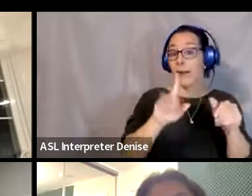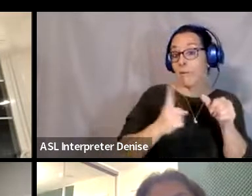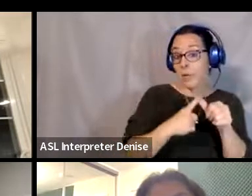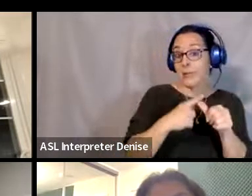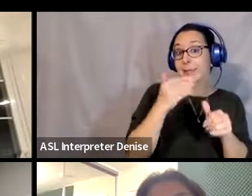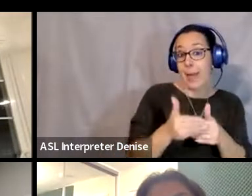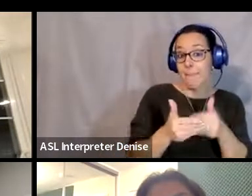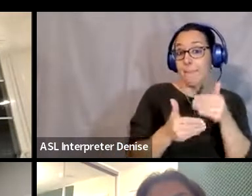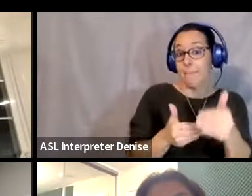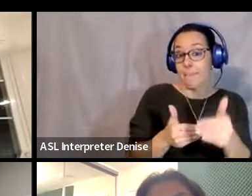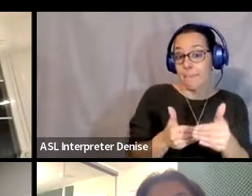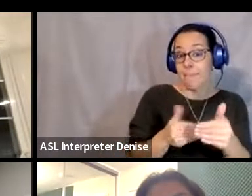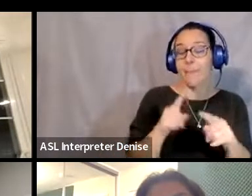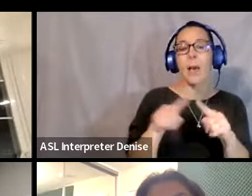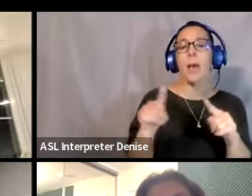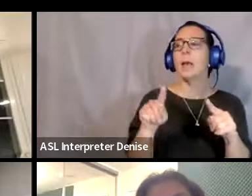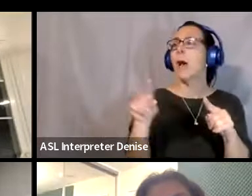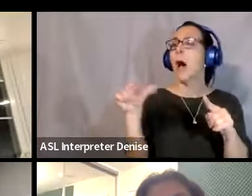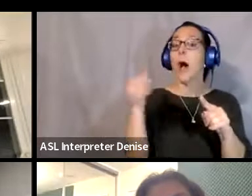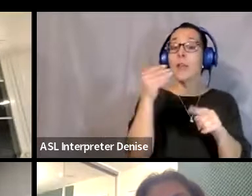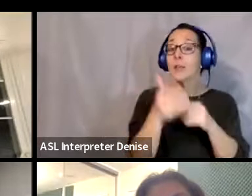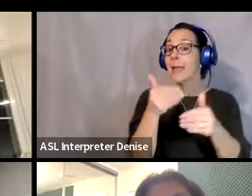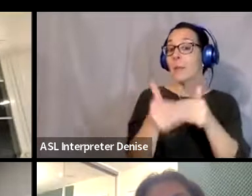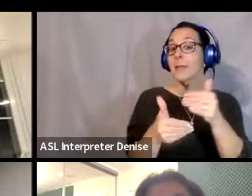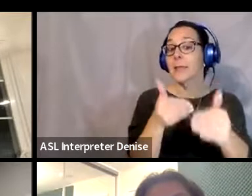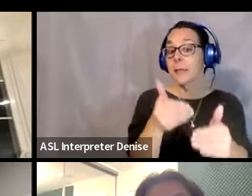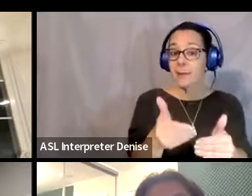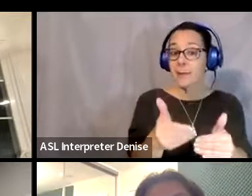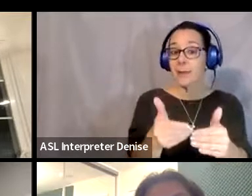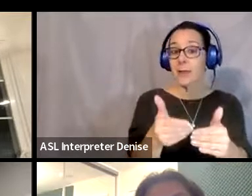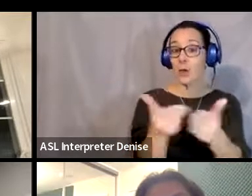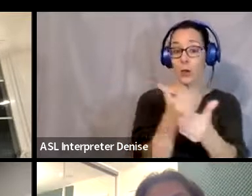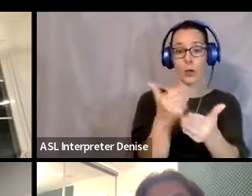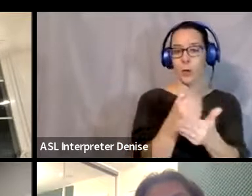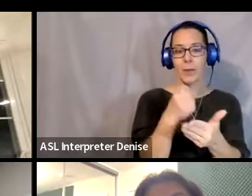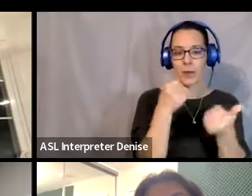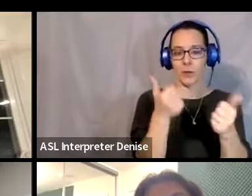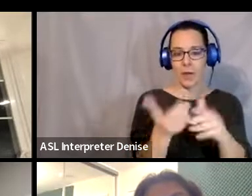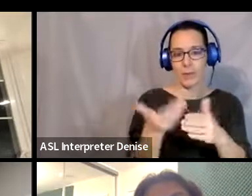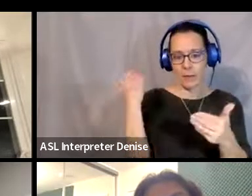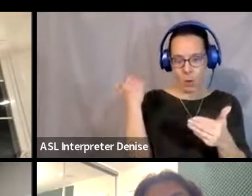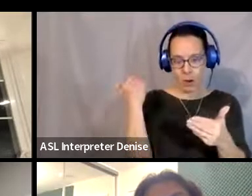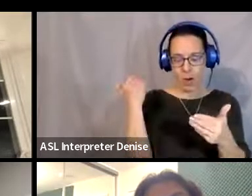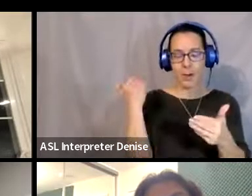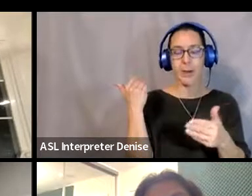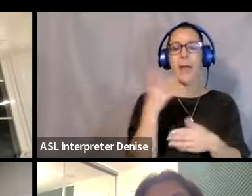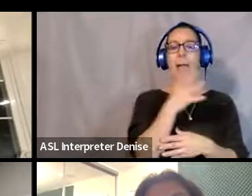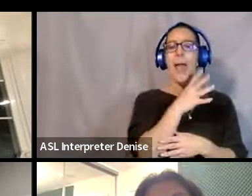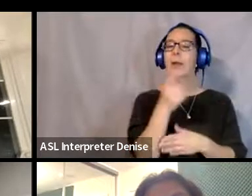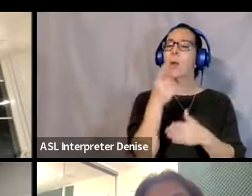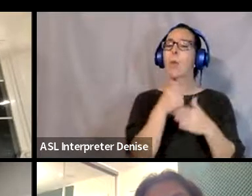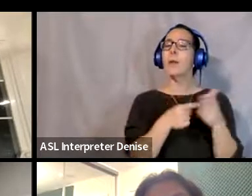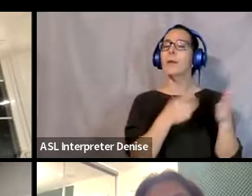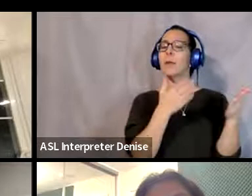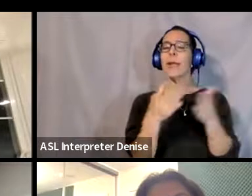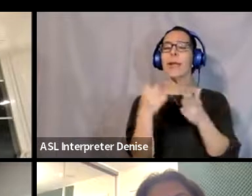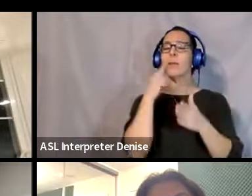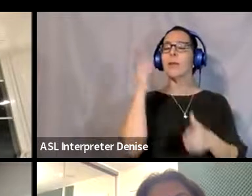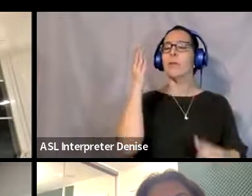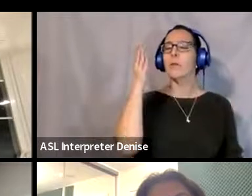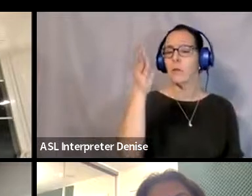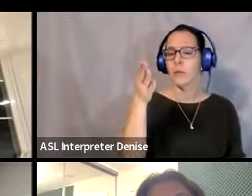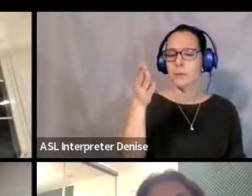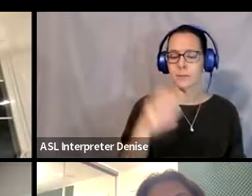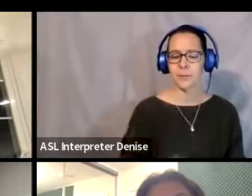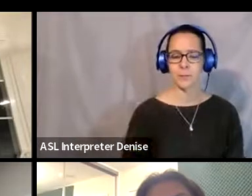I'd be interested in what other steps we've taken, again, that are new and what is planned. And then beyond that, for the parents, what can we